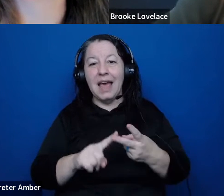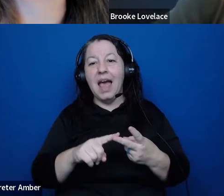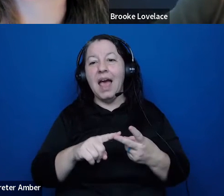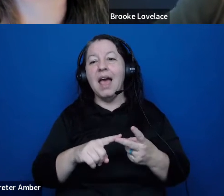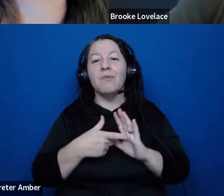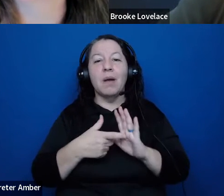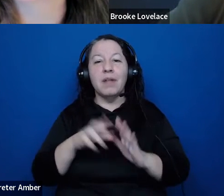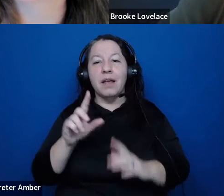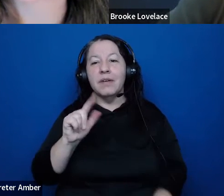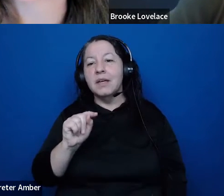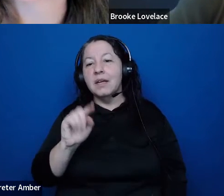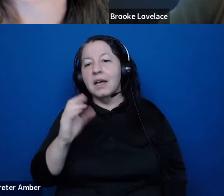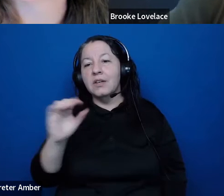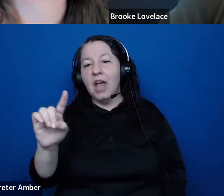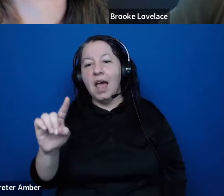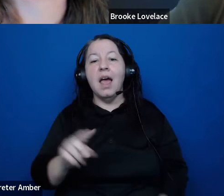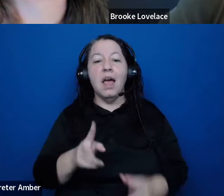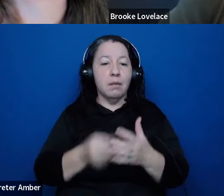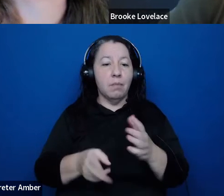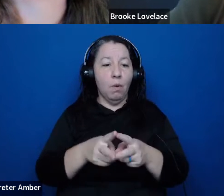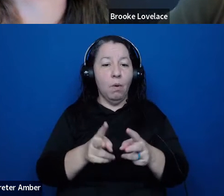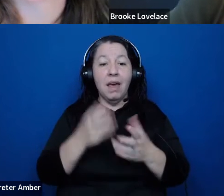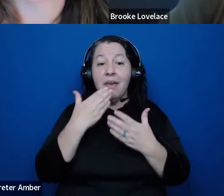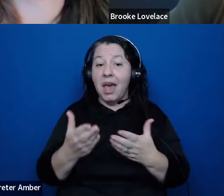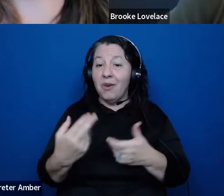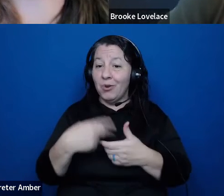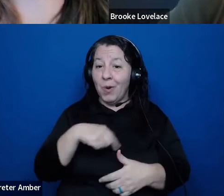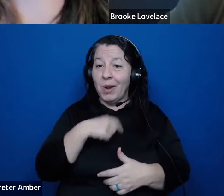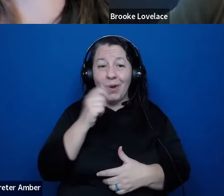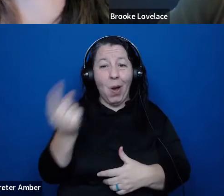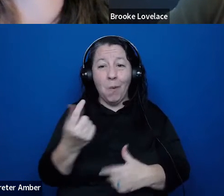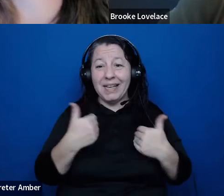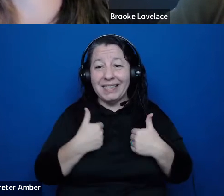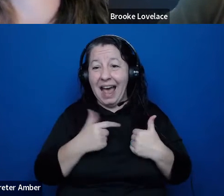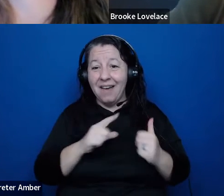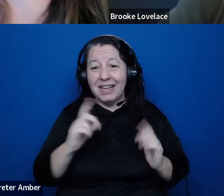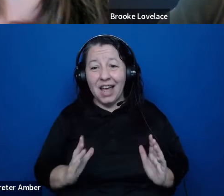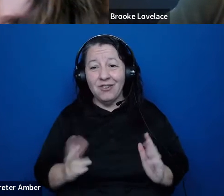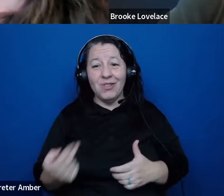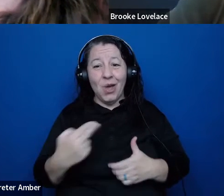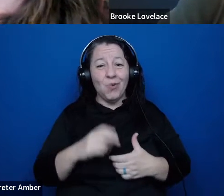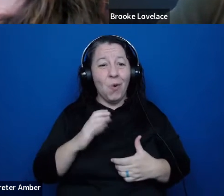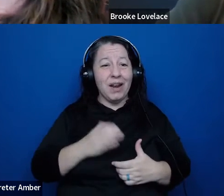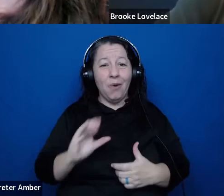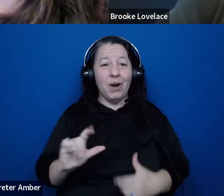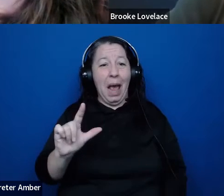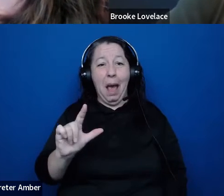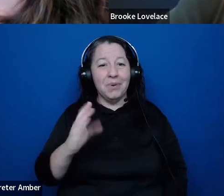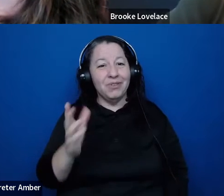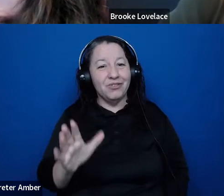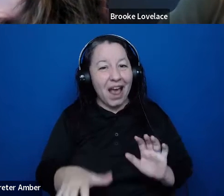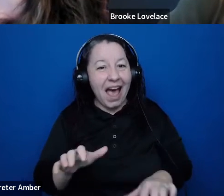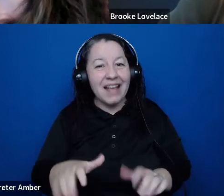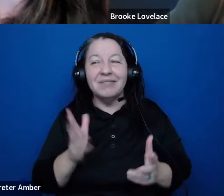us today. So thank you for joining us. We don't always get legislators that join our Capitol chat. So welcome, and we're glad that you're here to listen to this.